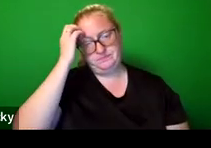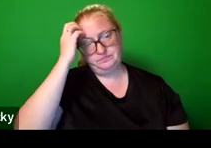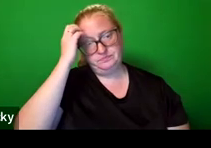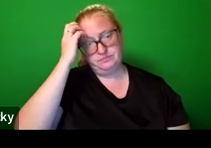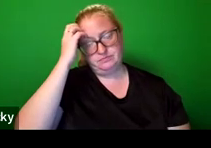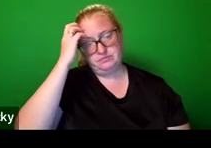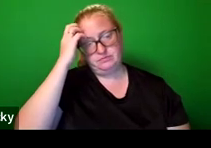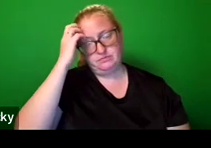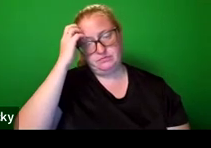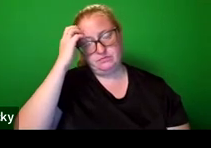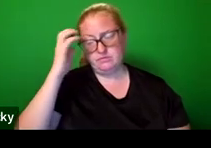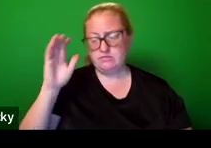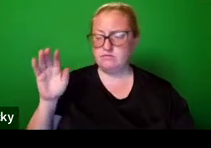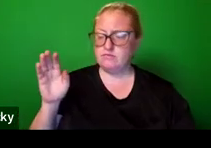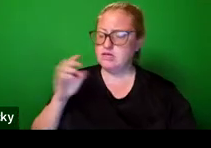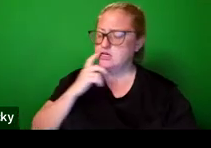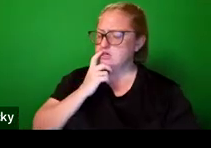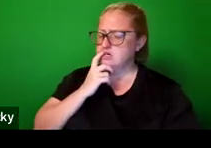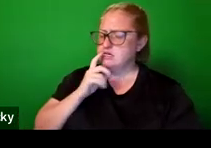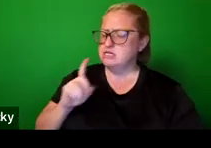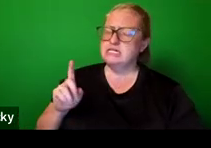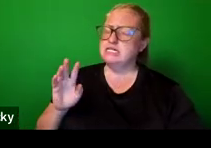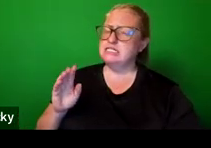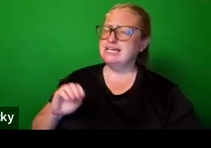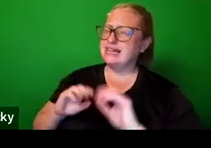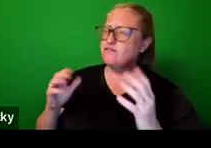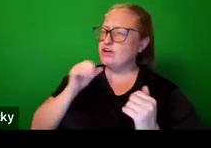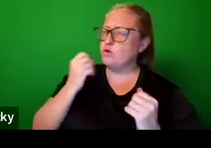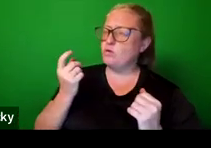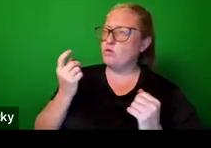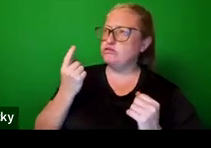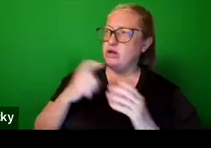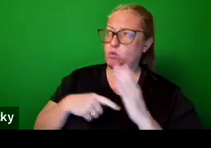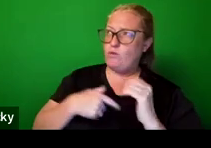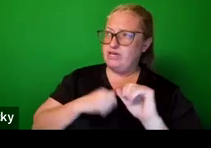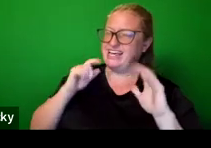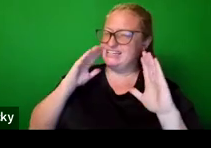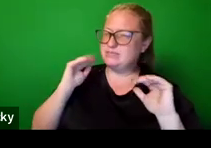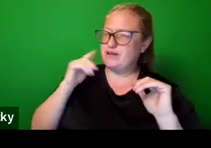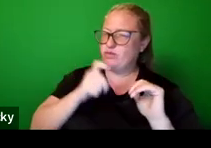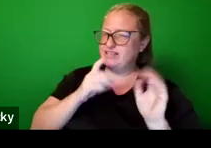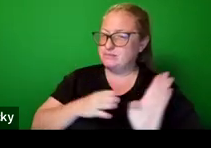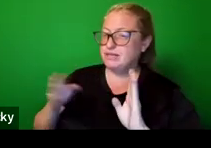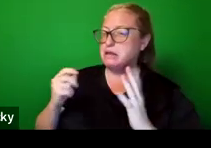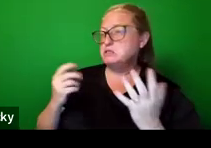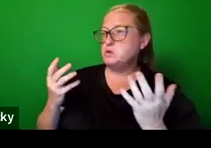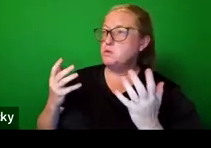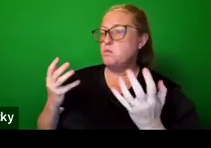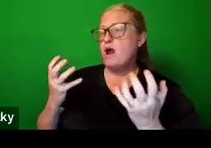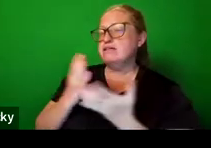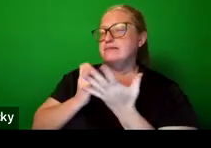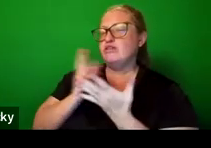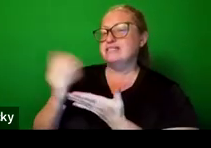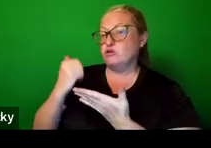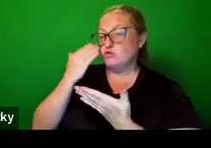I think to clarify is I still don't understand what we can expect in the plan. And I think a little bit of transparency to know if we've